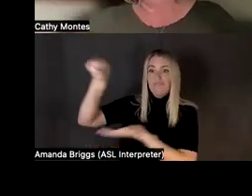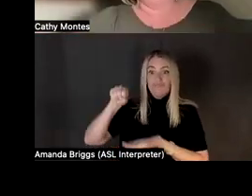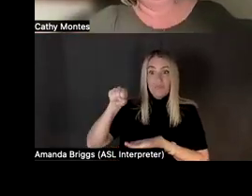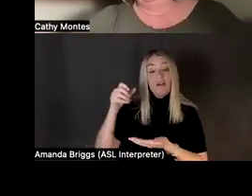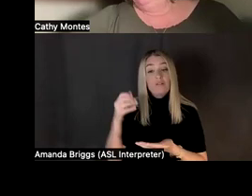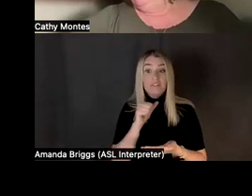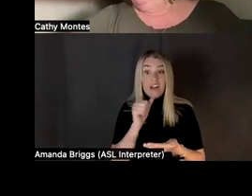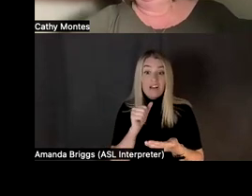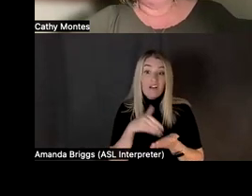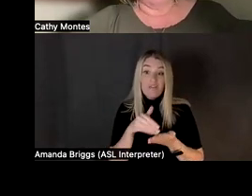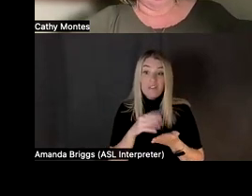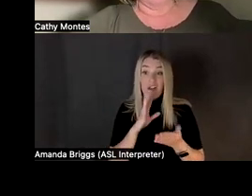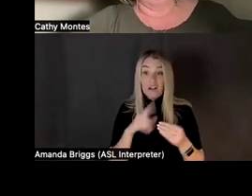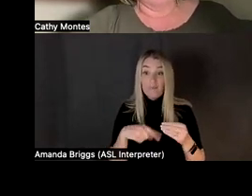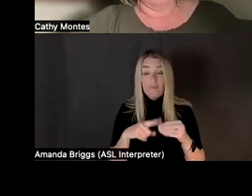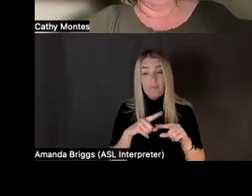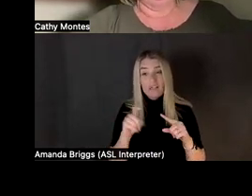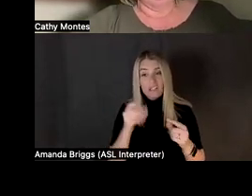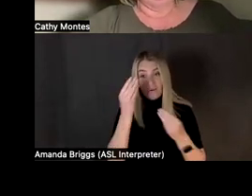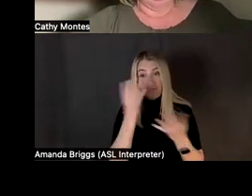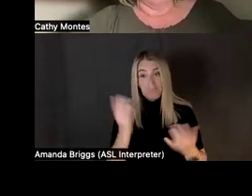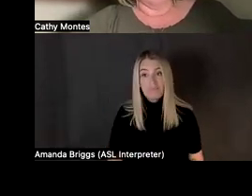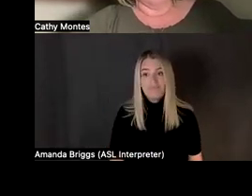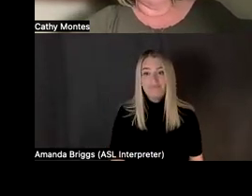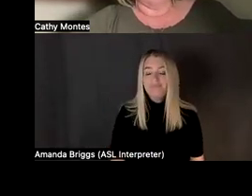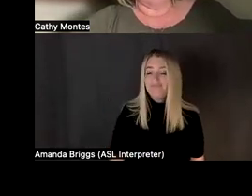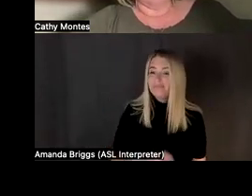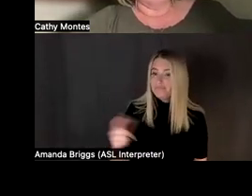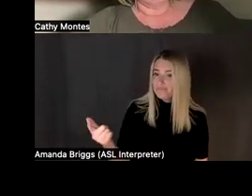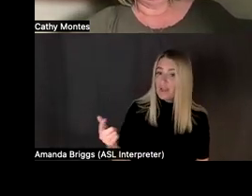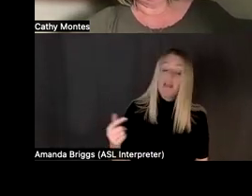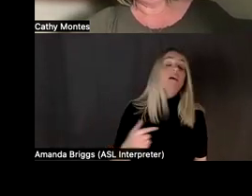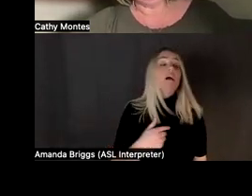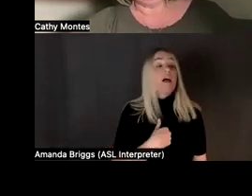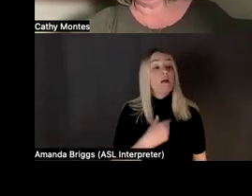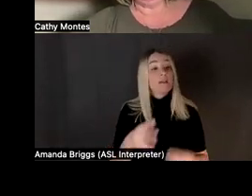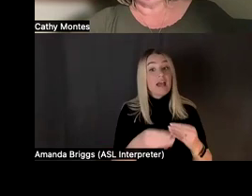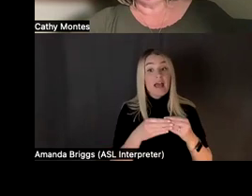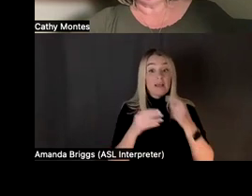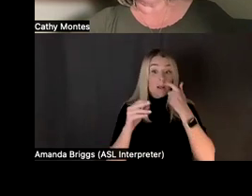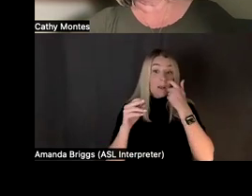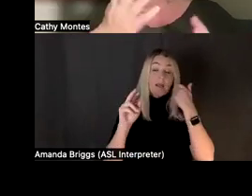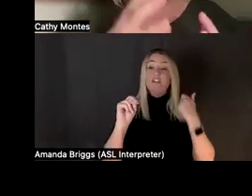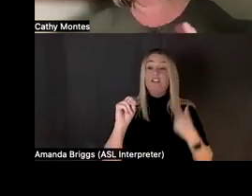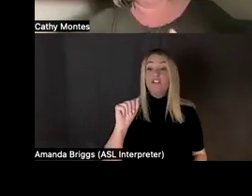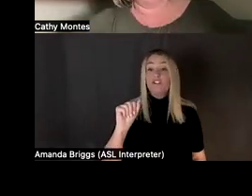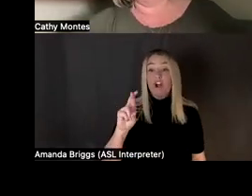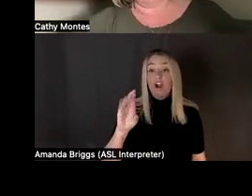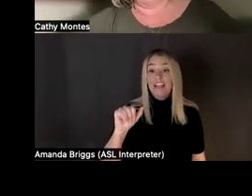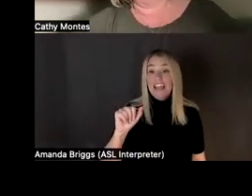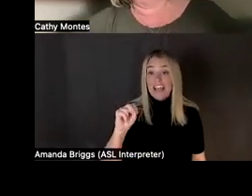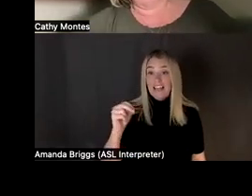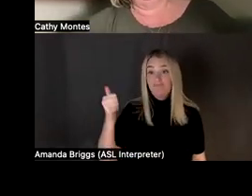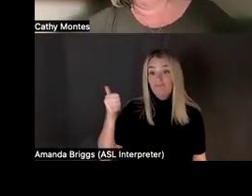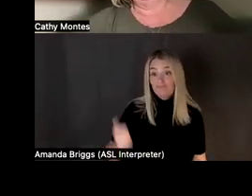be addressed. So and I would add Narcan to that as well. yes, Narcan, and